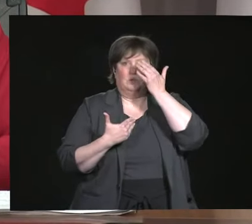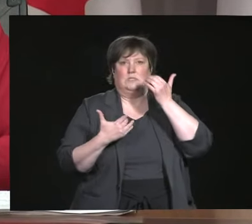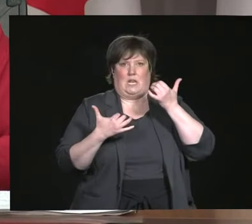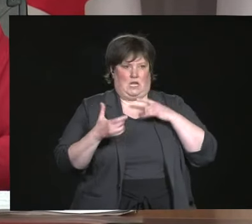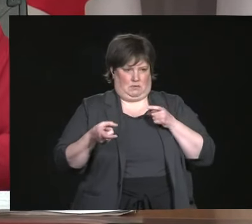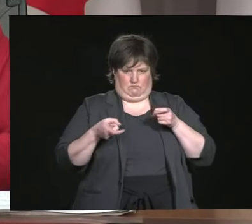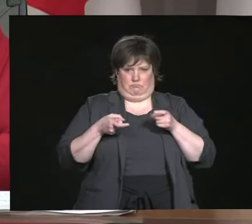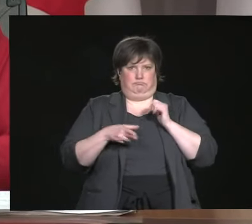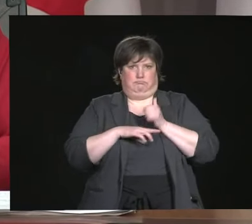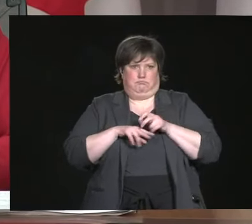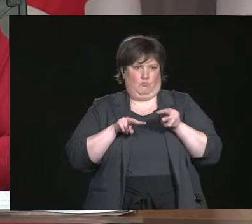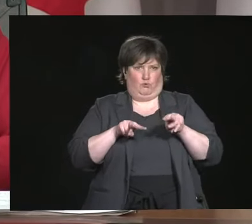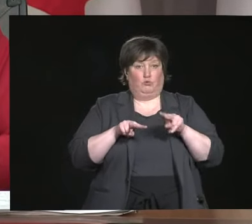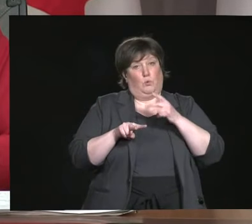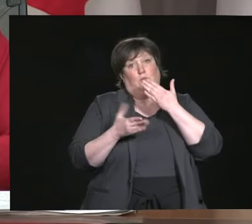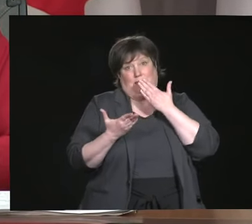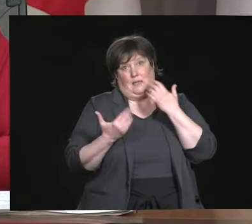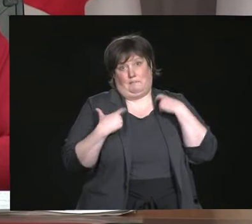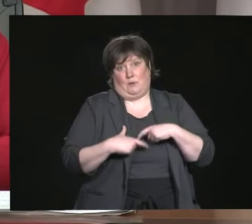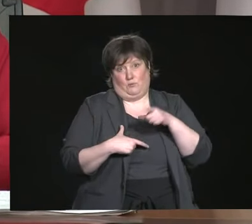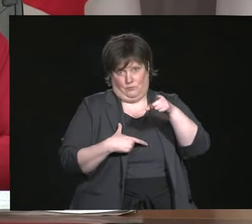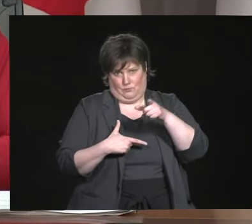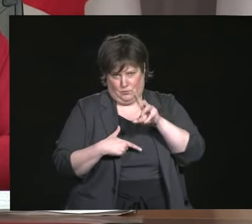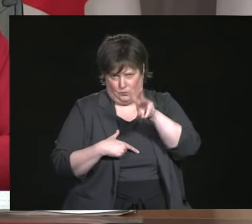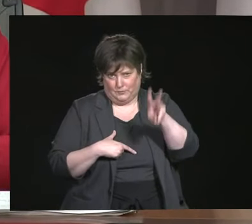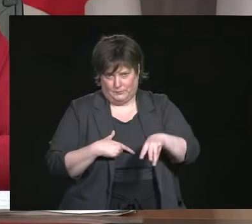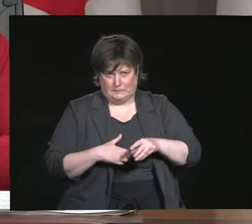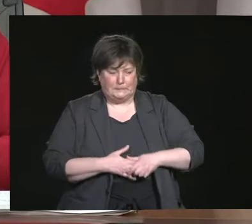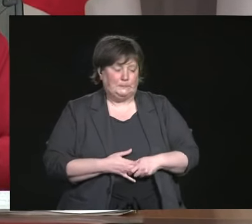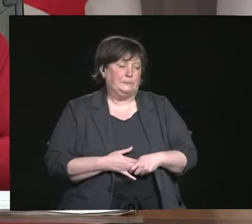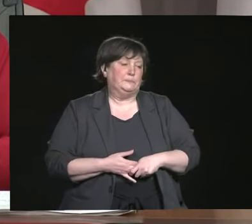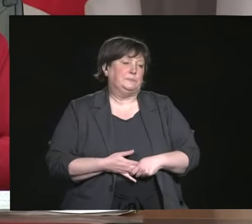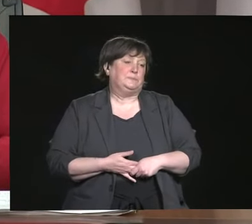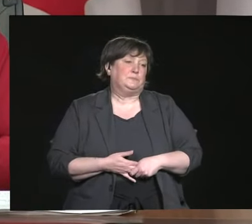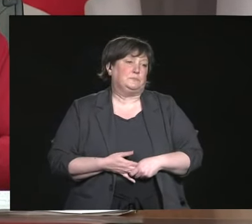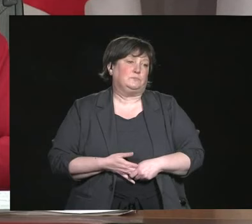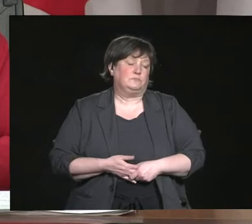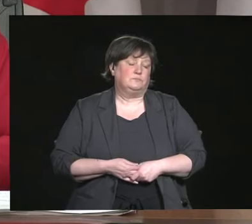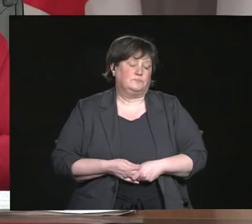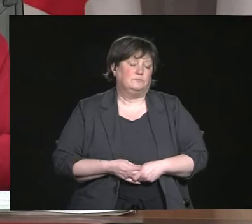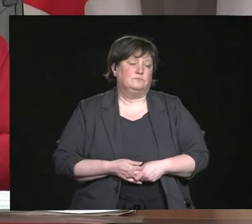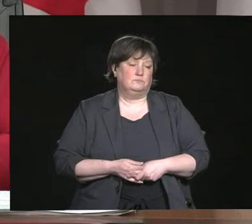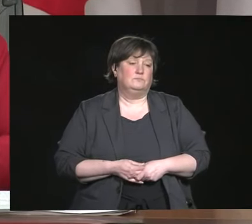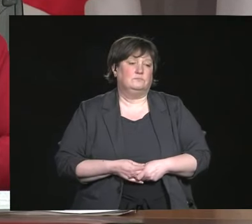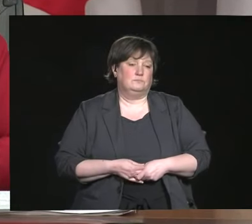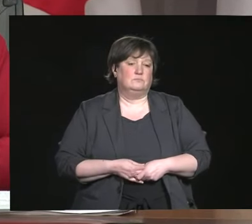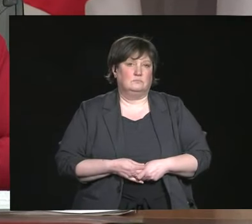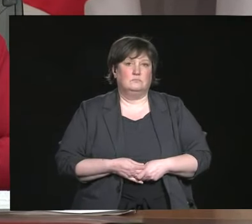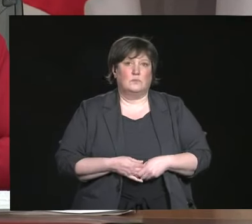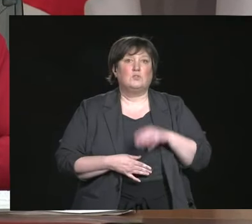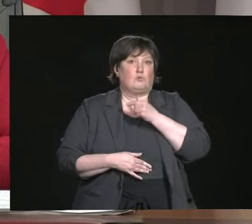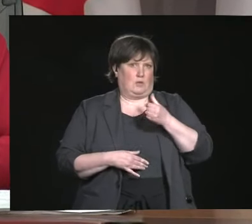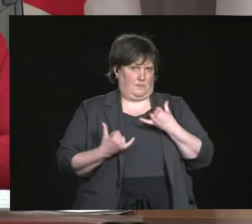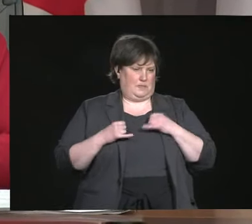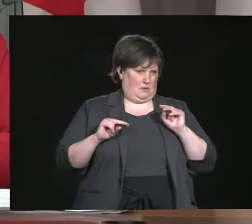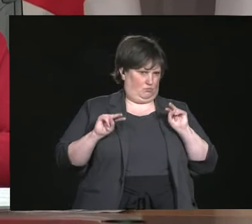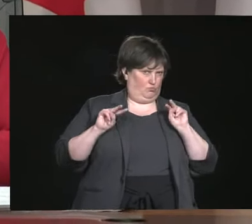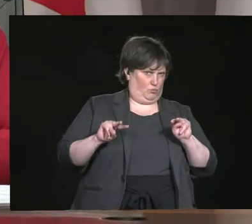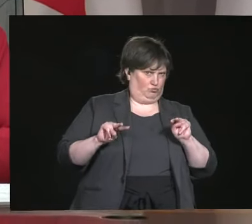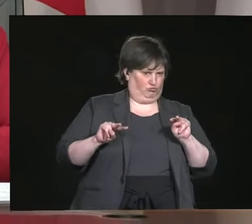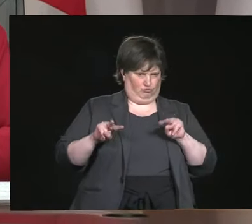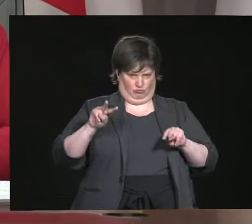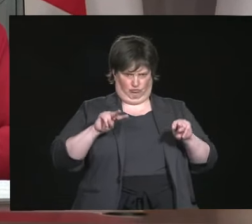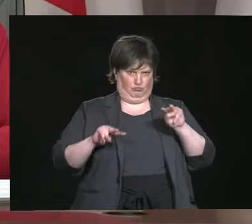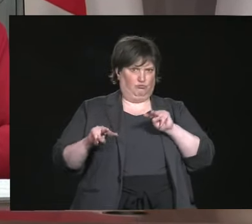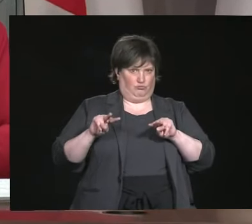work. It is a situation that we are monitoring closely, and we need to monitor closely, and we are